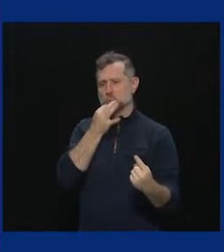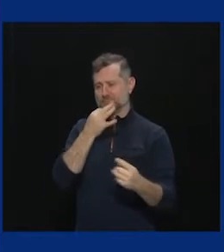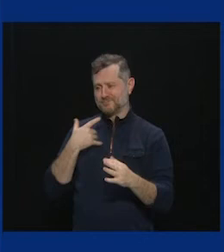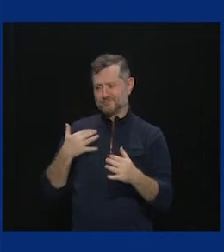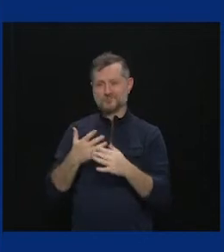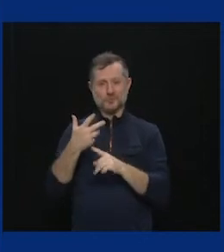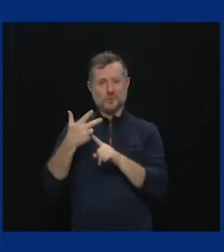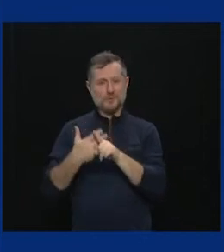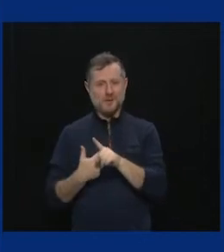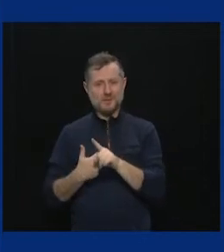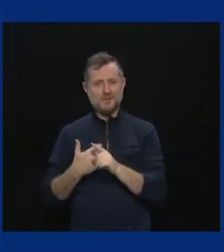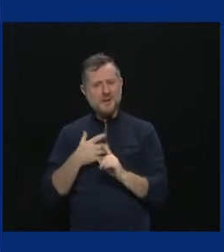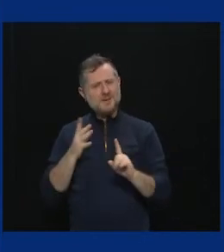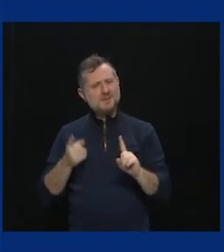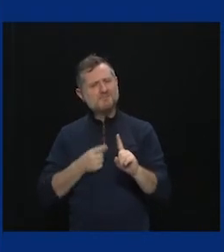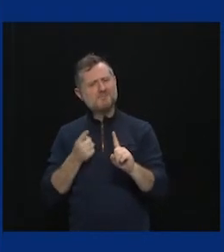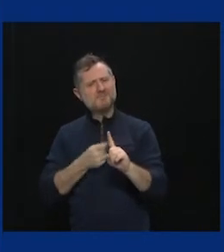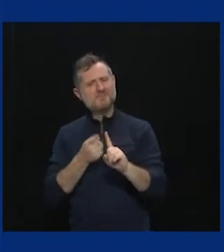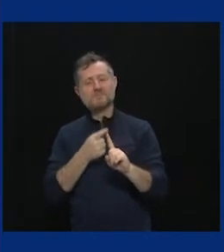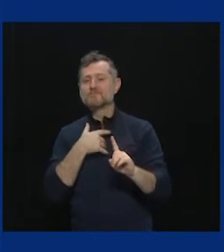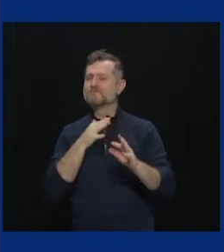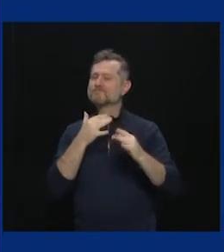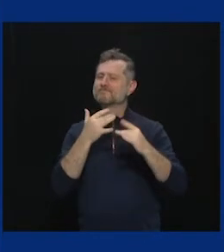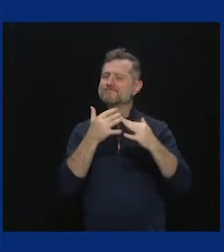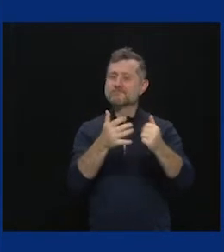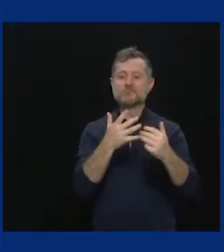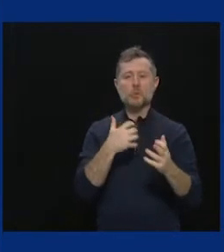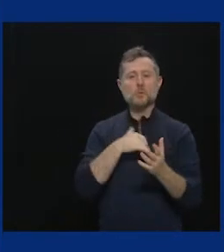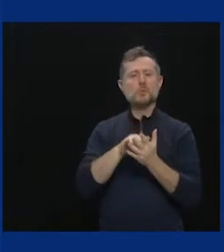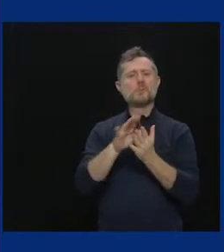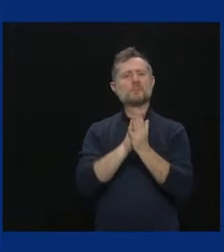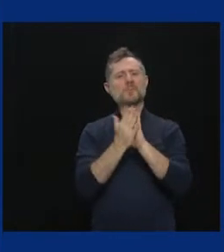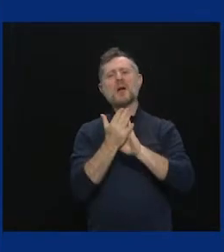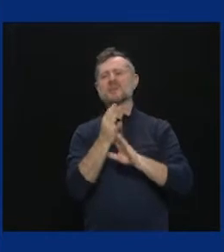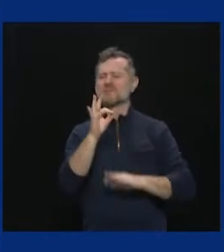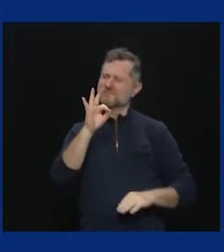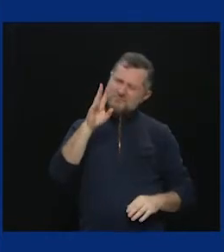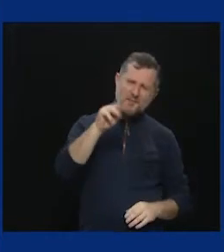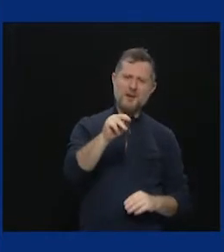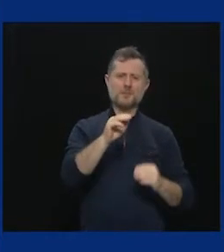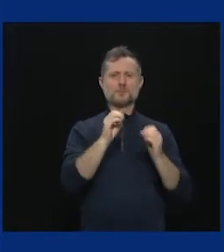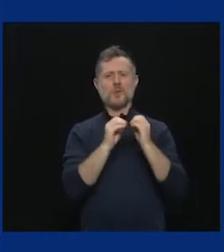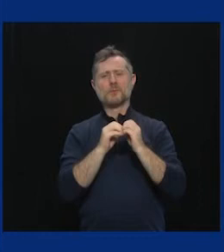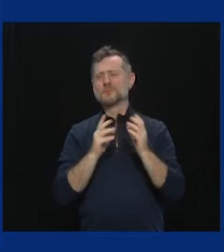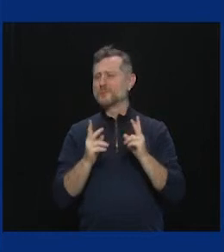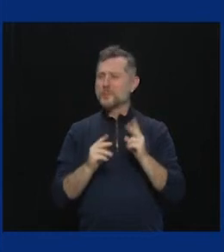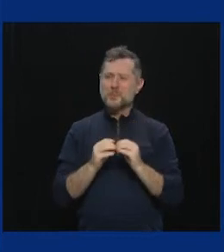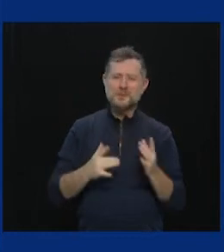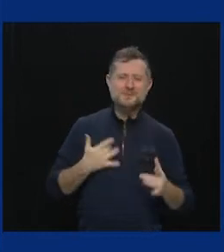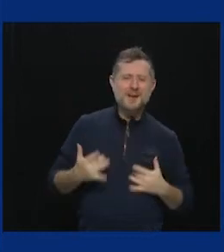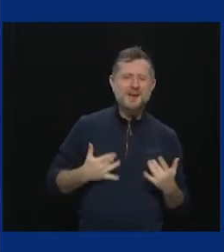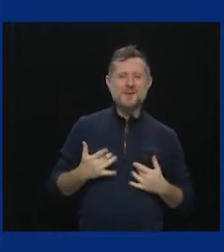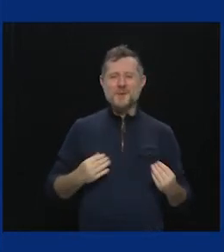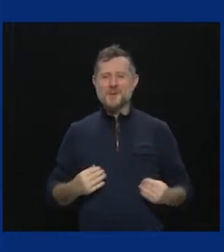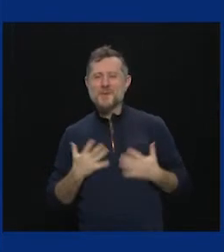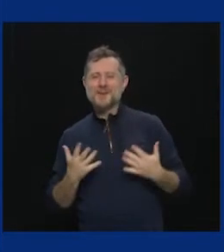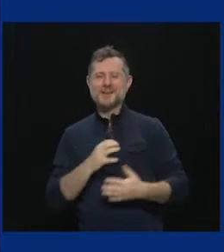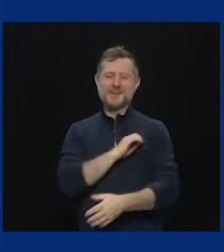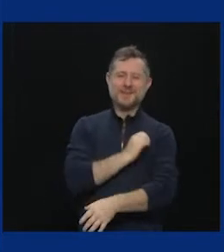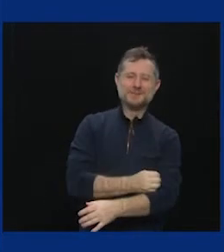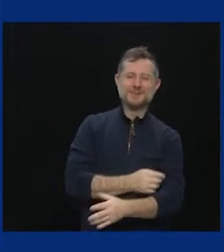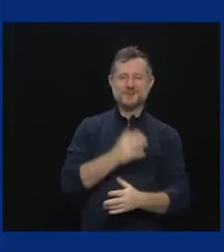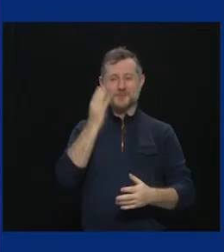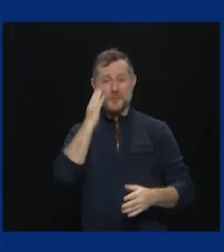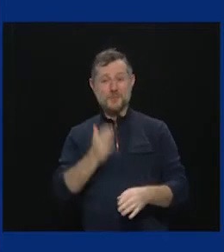New York fun again. I want people to feel that vitality, that energy that all of us knew before the pandemic, that we